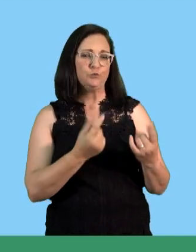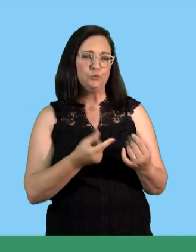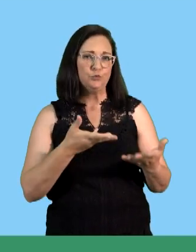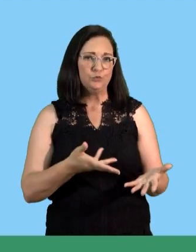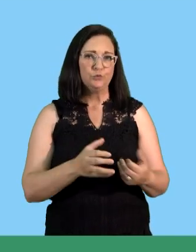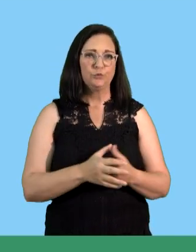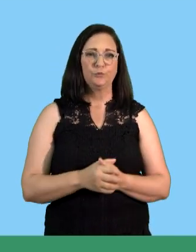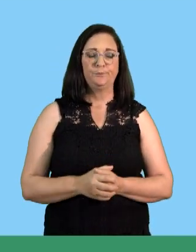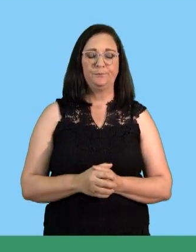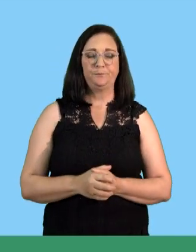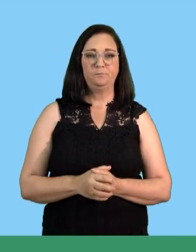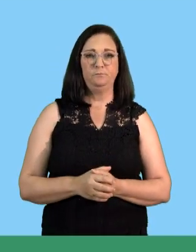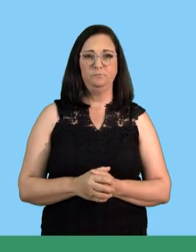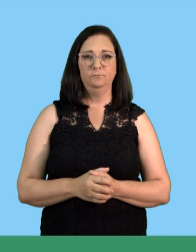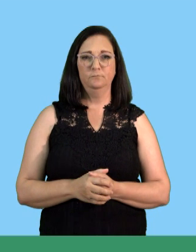can even use our